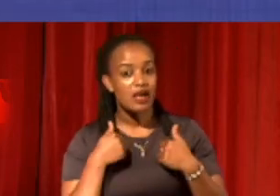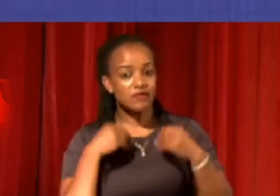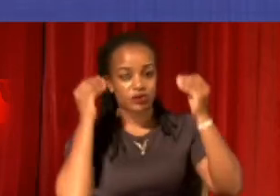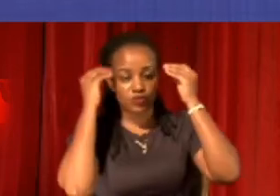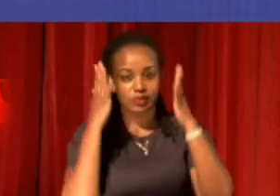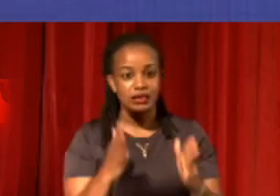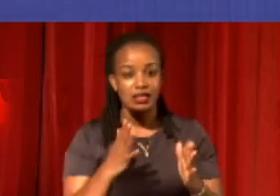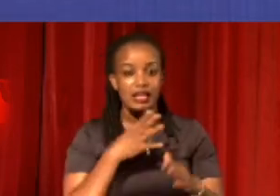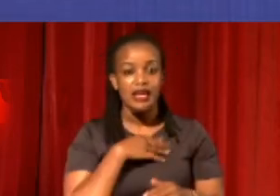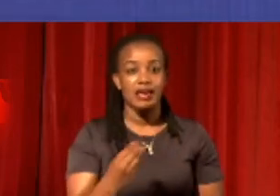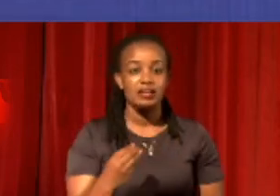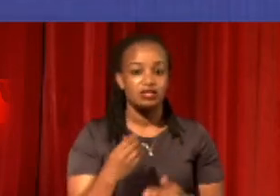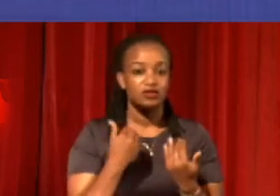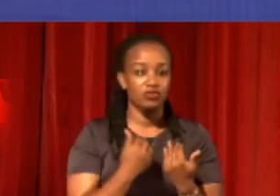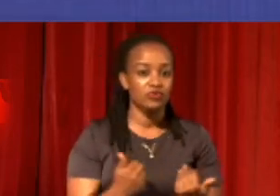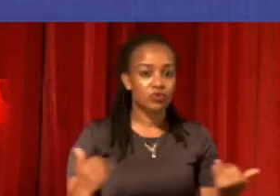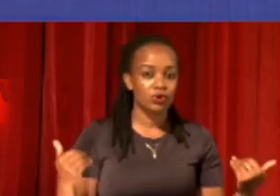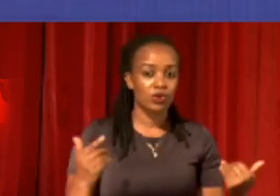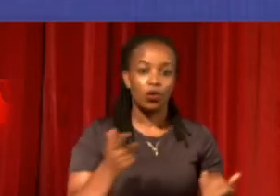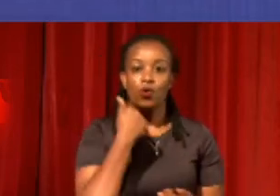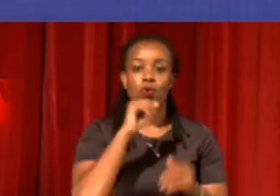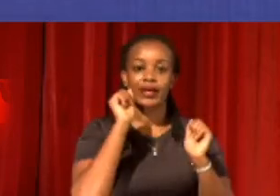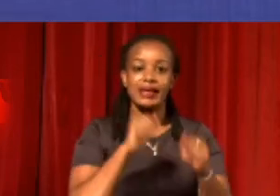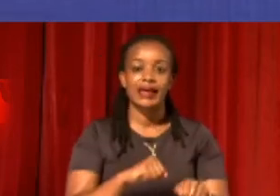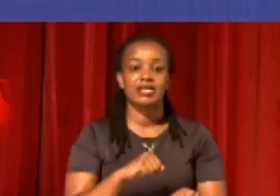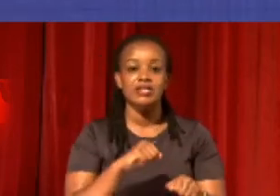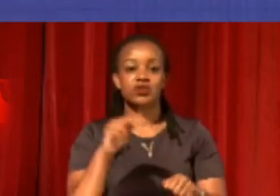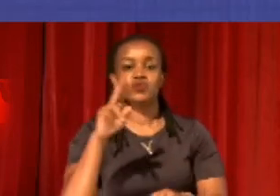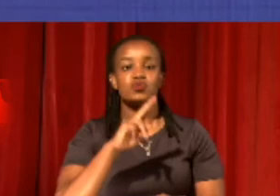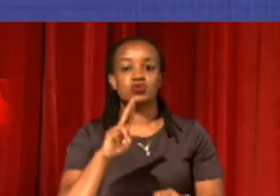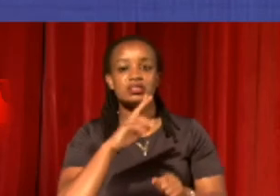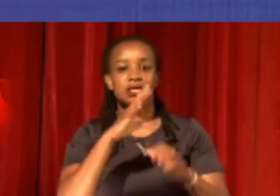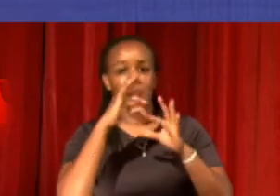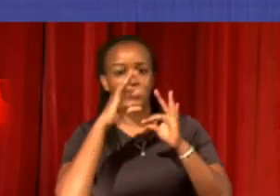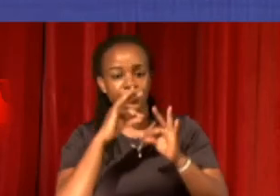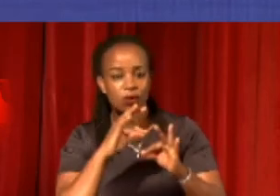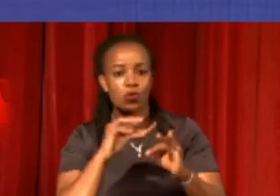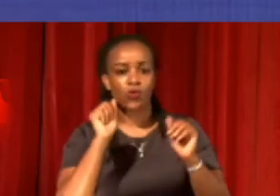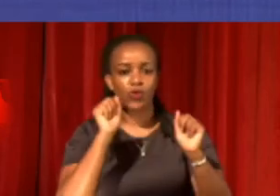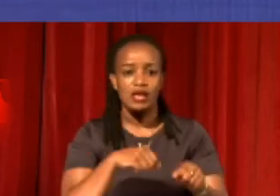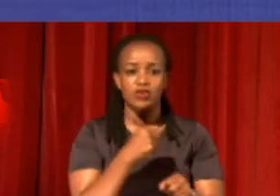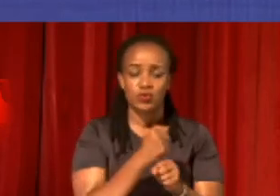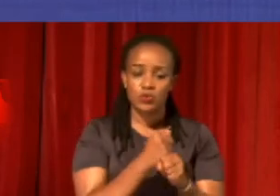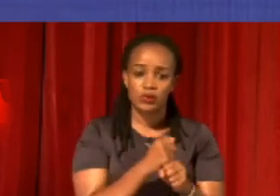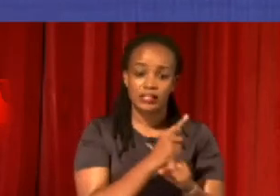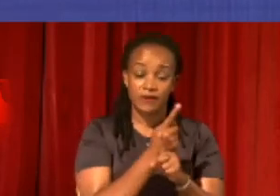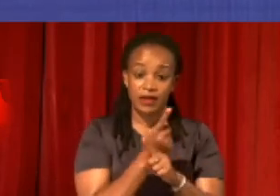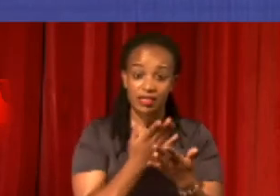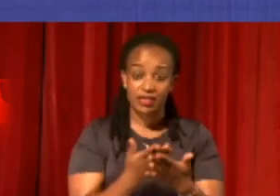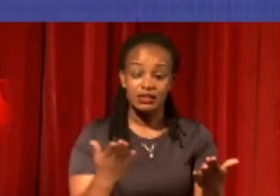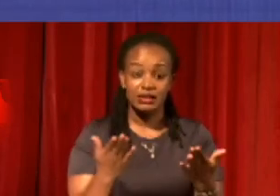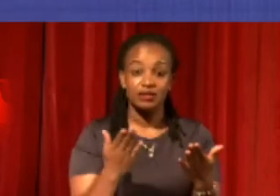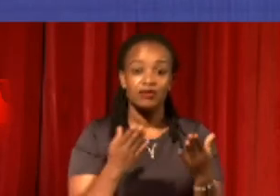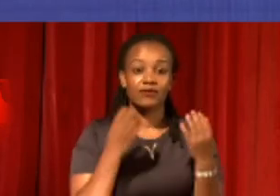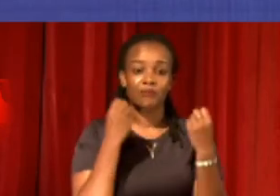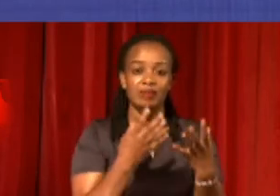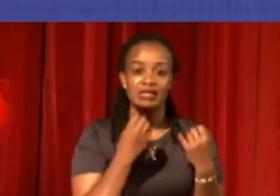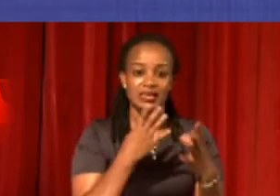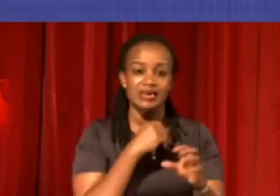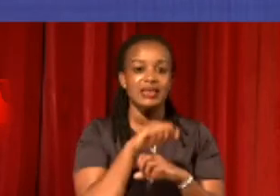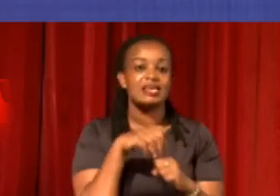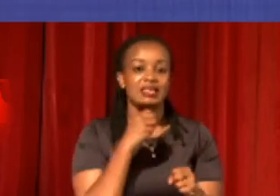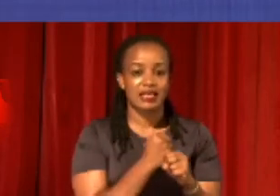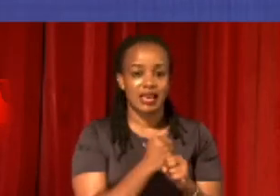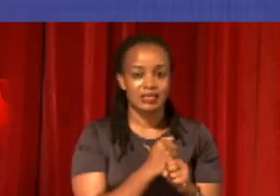doody-daddy dance. Shaku-shaku. Doody-daddy, doody-daddy dance. Doody-daddy, doody-daddy dance. Oh, yeah, get your bunko. Doody-daddy,